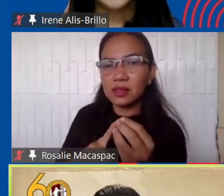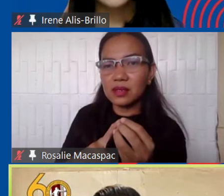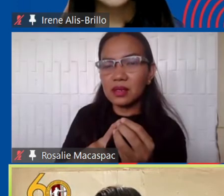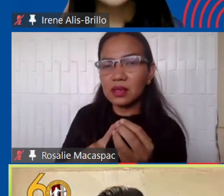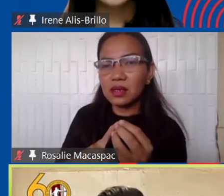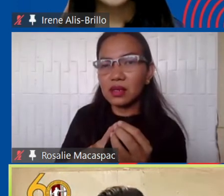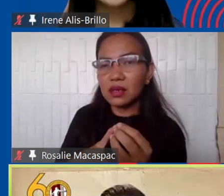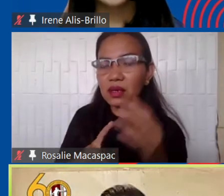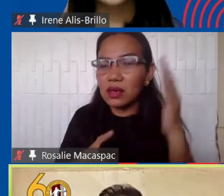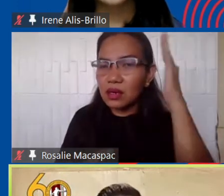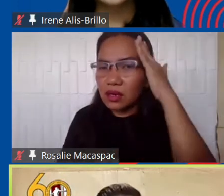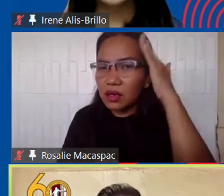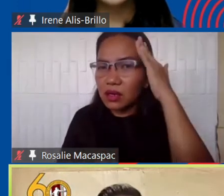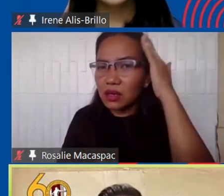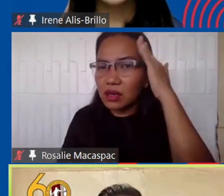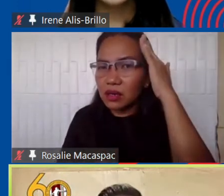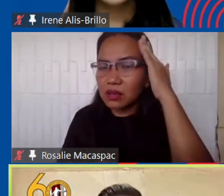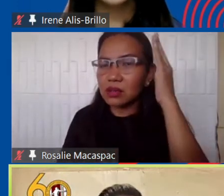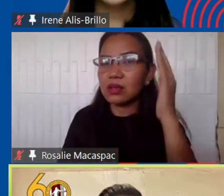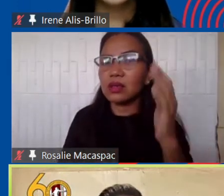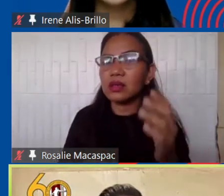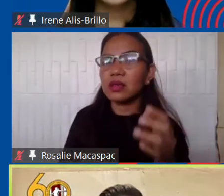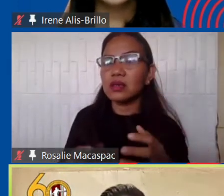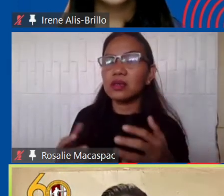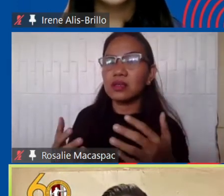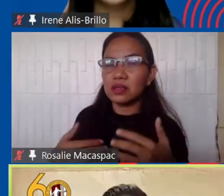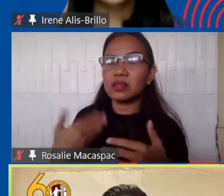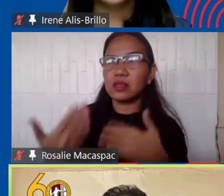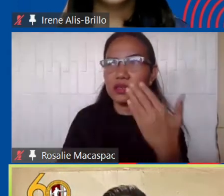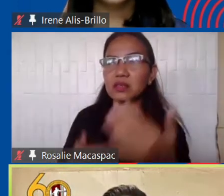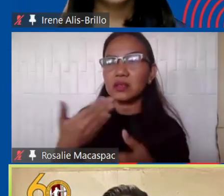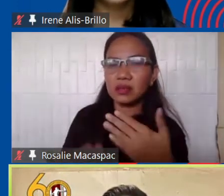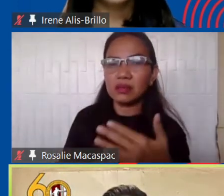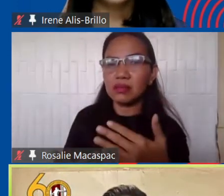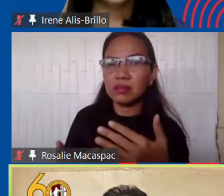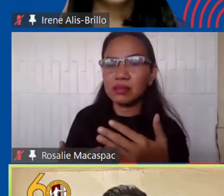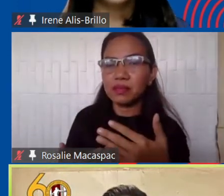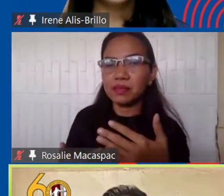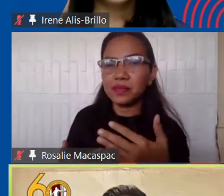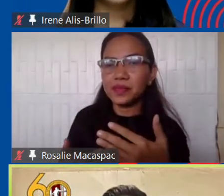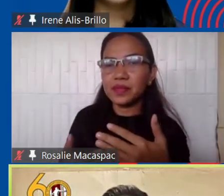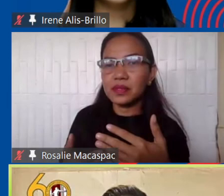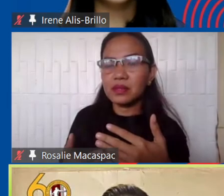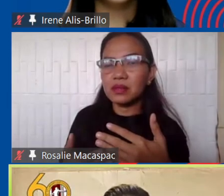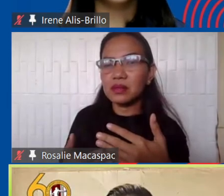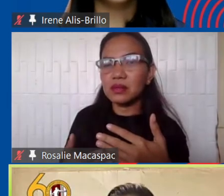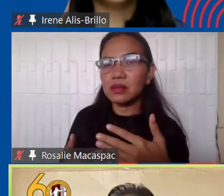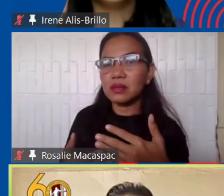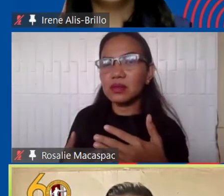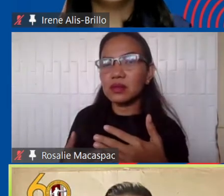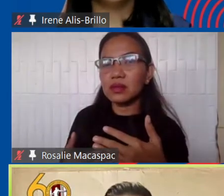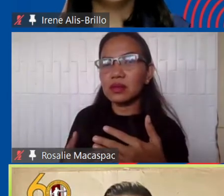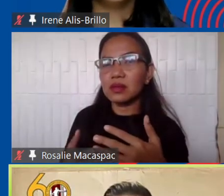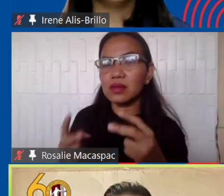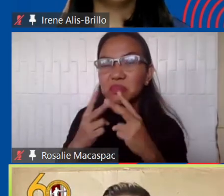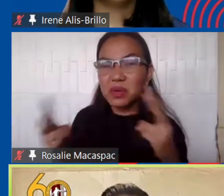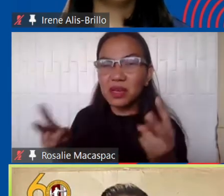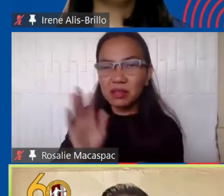I know for a fact that this is still an ongoing debate because uh, it's very